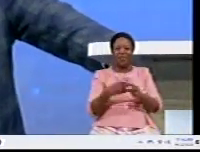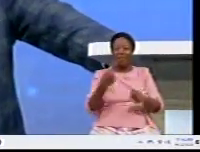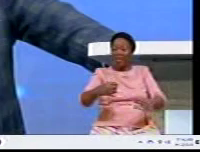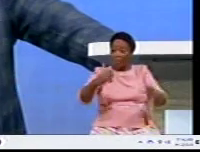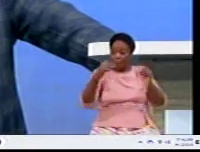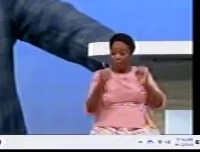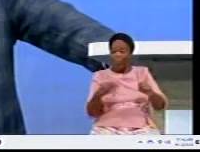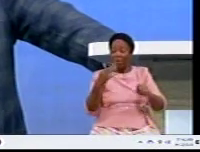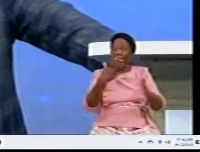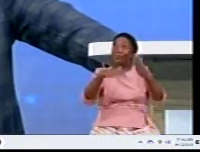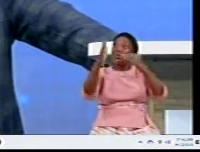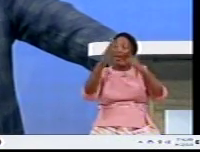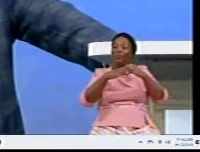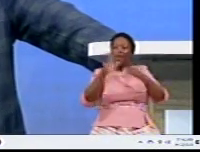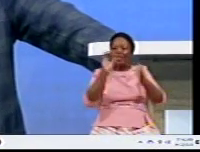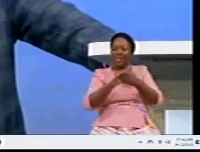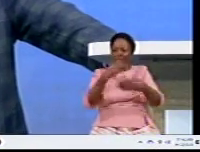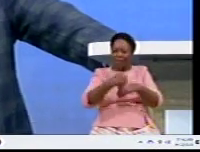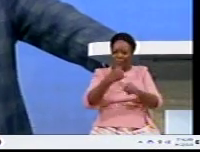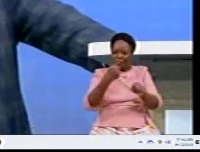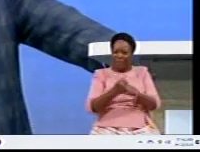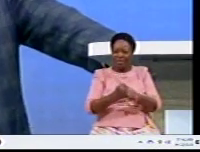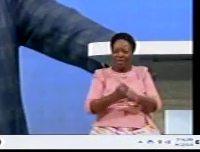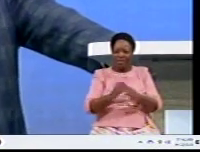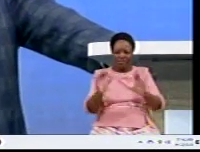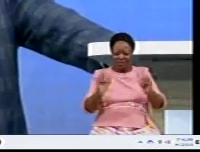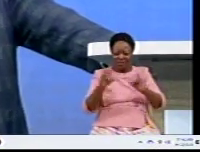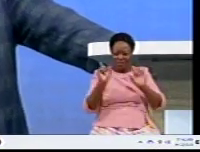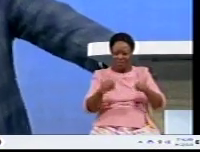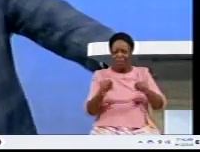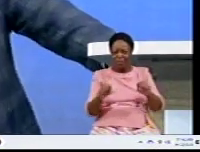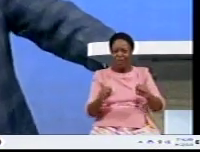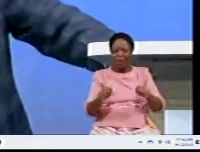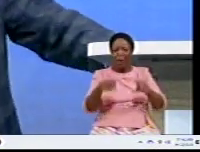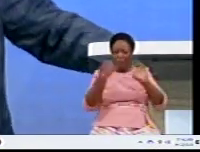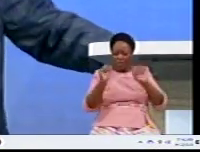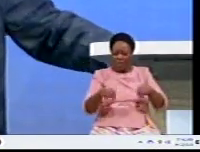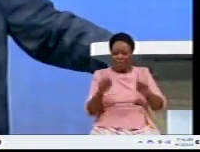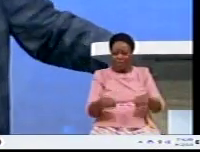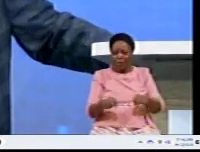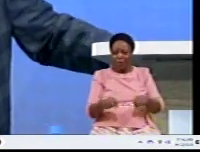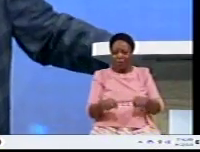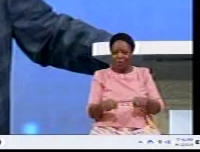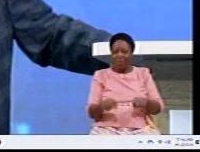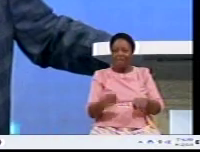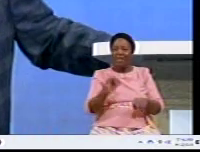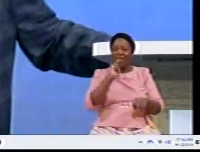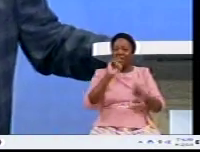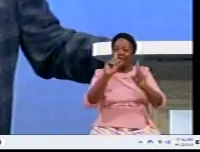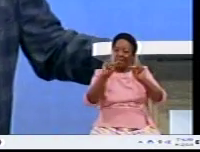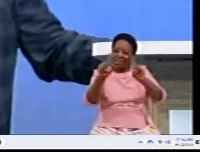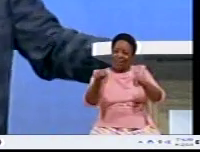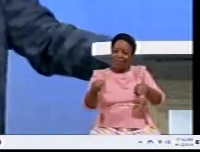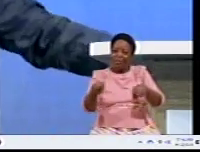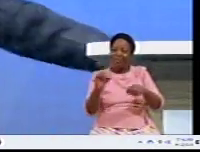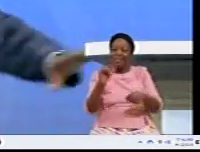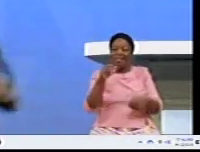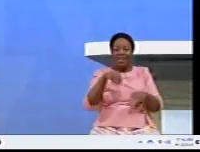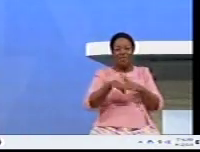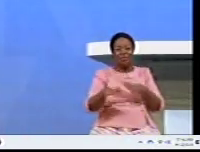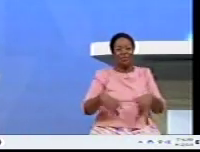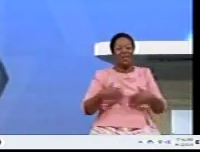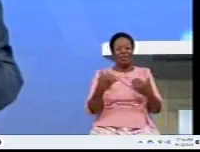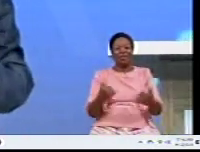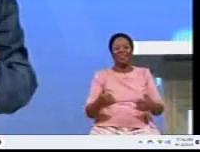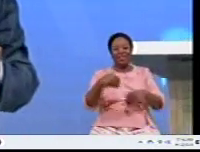heaven that makes impossibilities possible is coming in your life